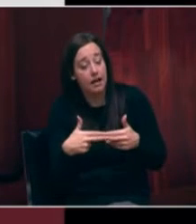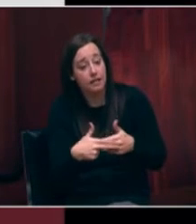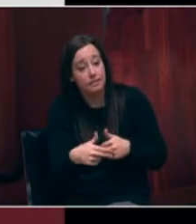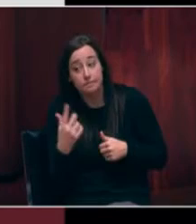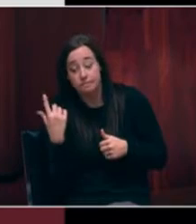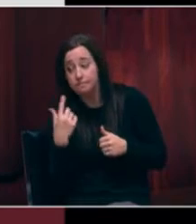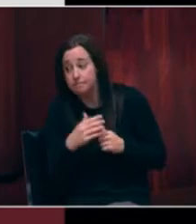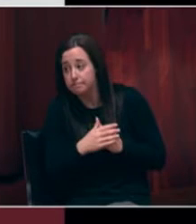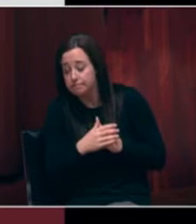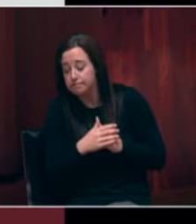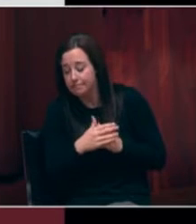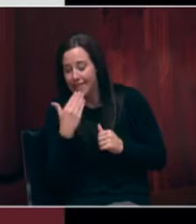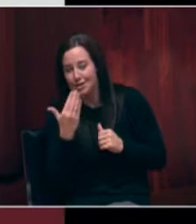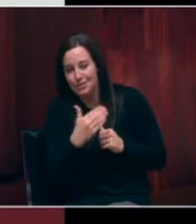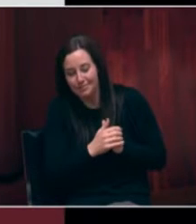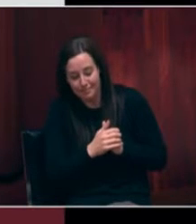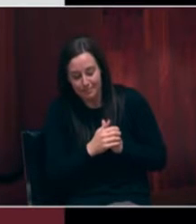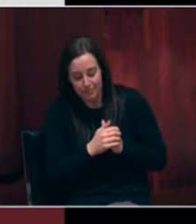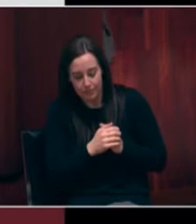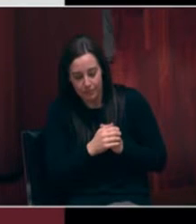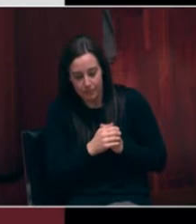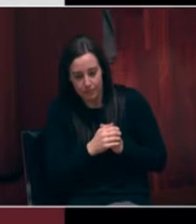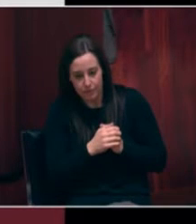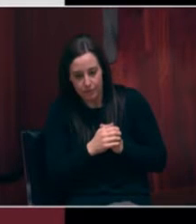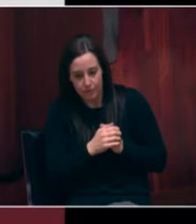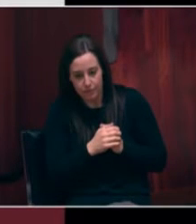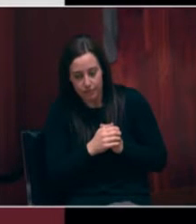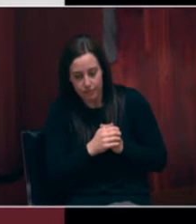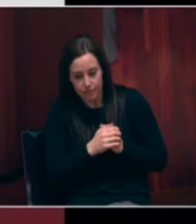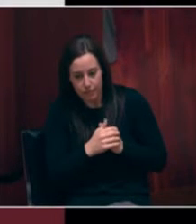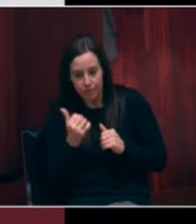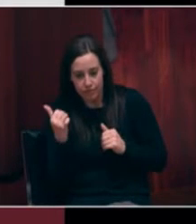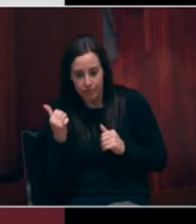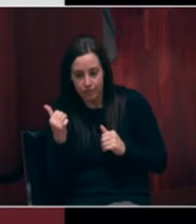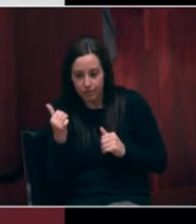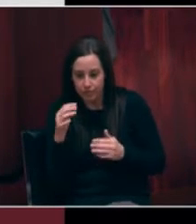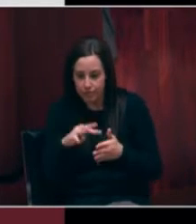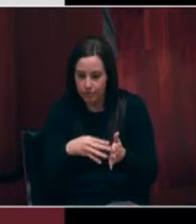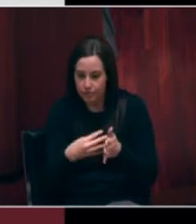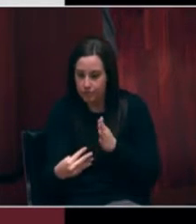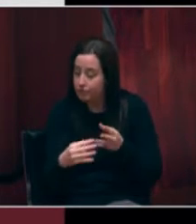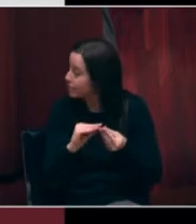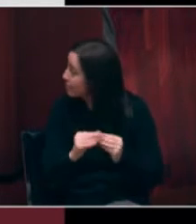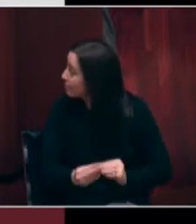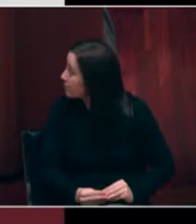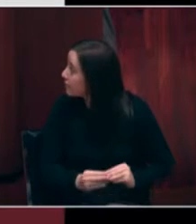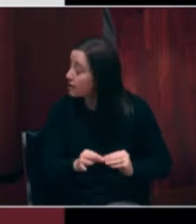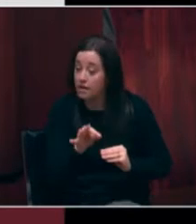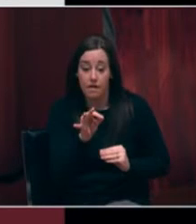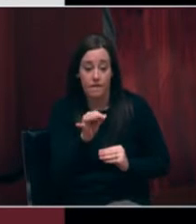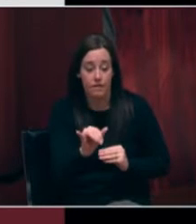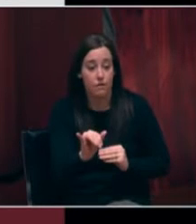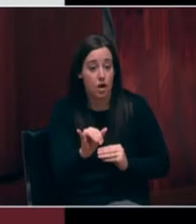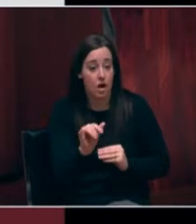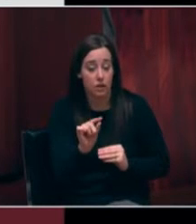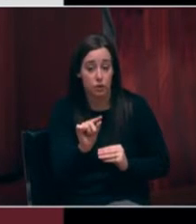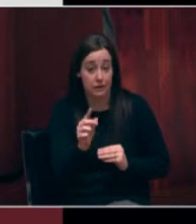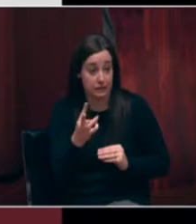Gordon. Thanks. And this one should be till disposal through FY2016.